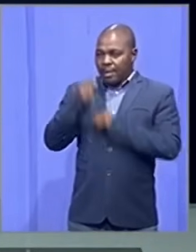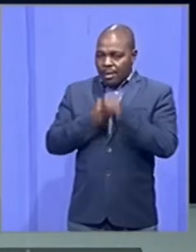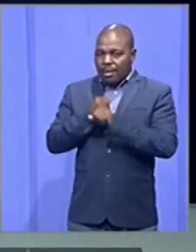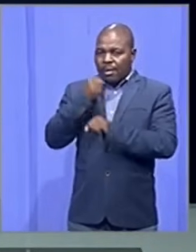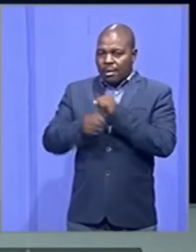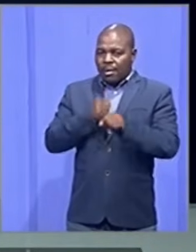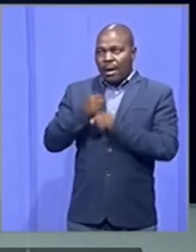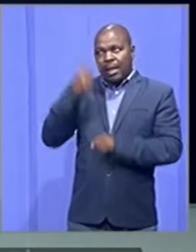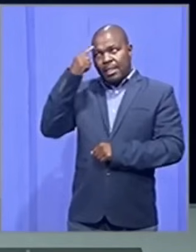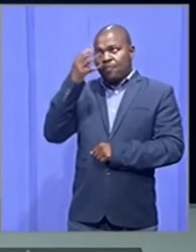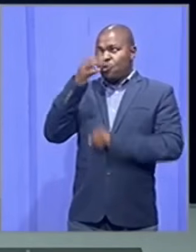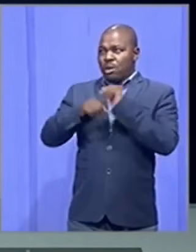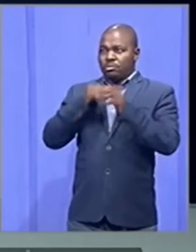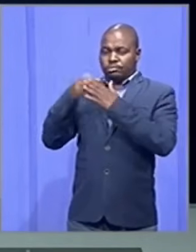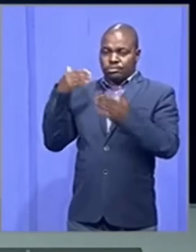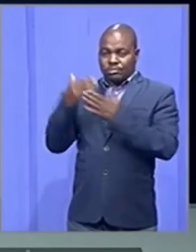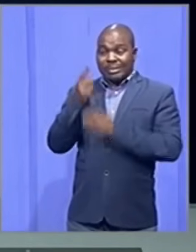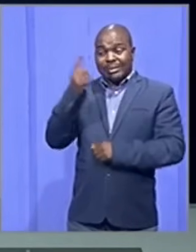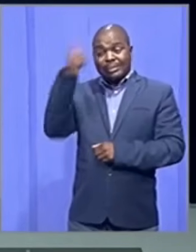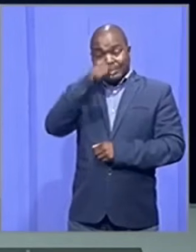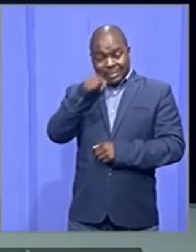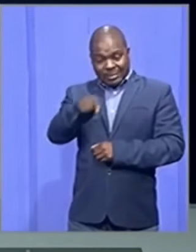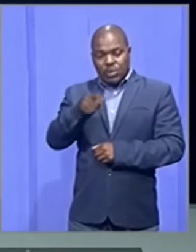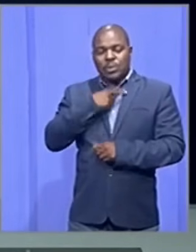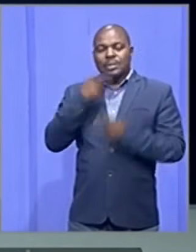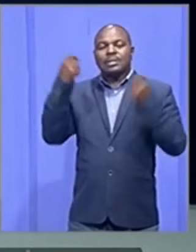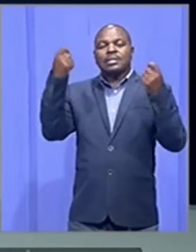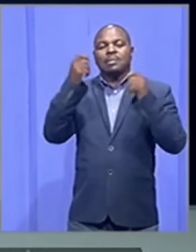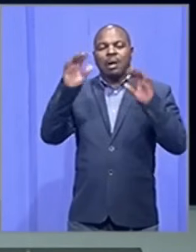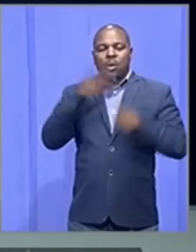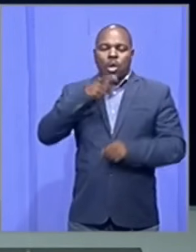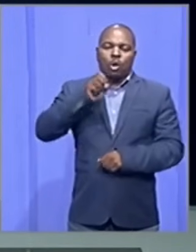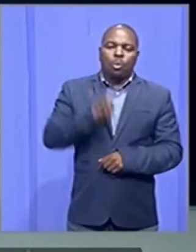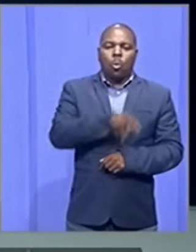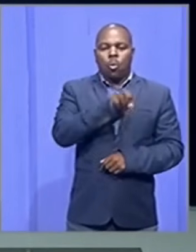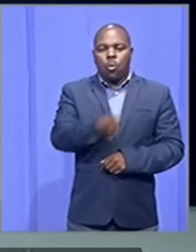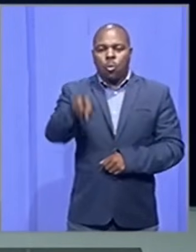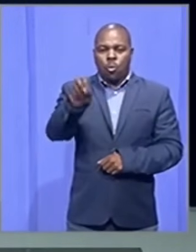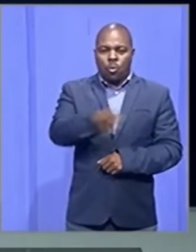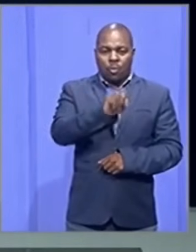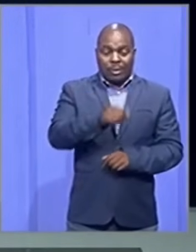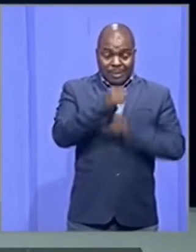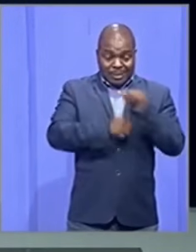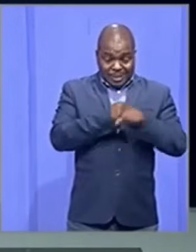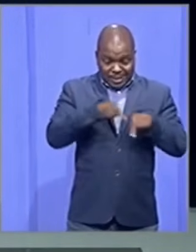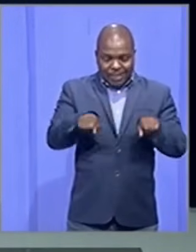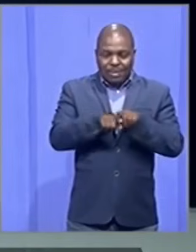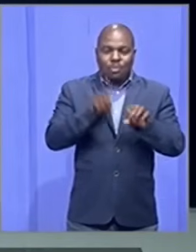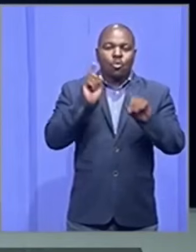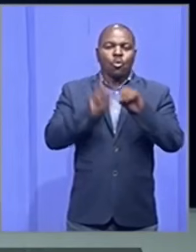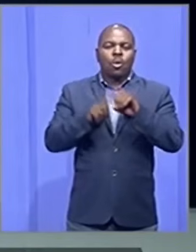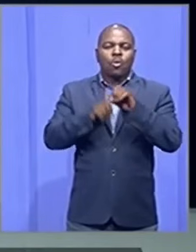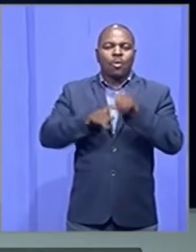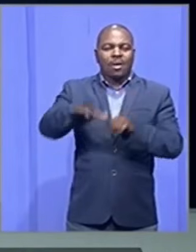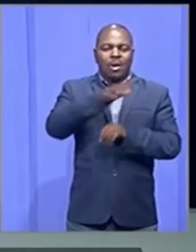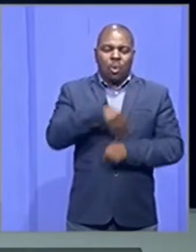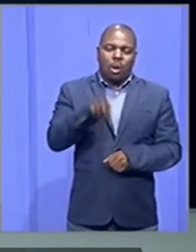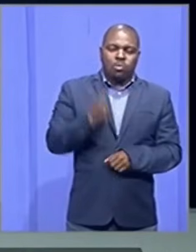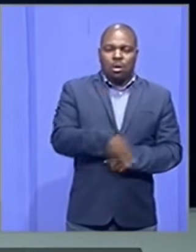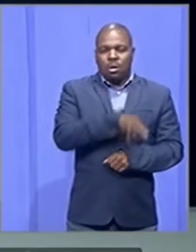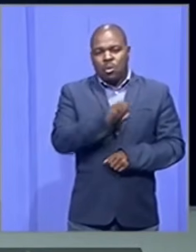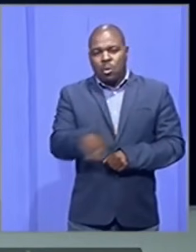each and every year letsatsing le nana ha re le celebrate re etsa di walk selemong sena na re tla be re walk qwaqwa mo re